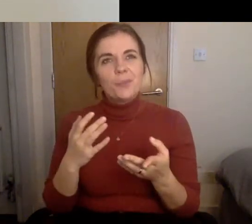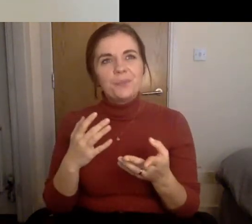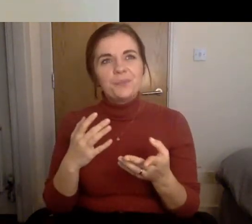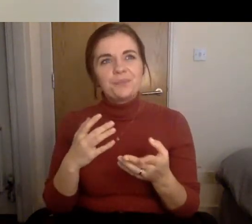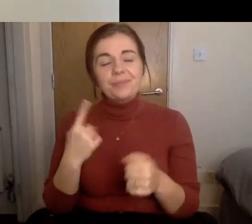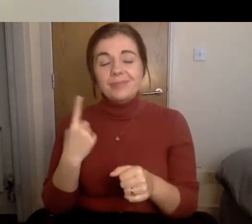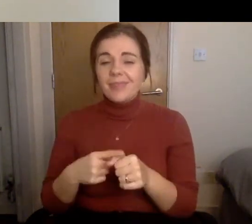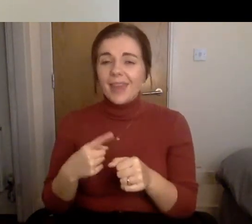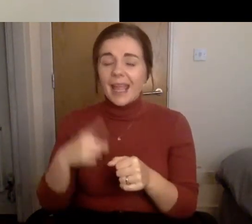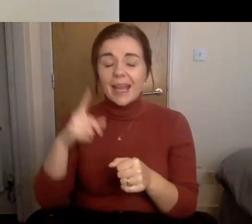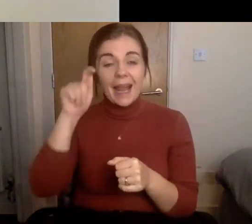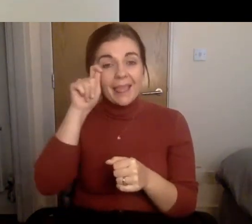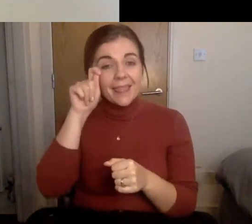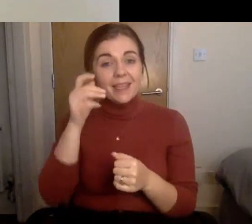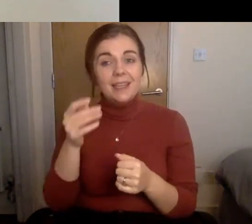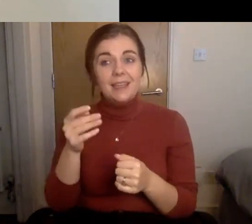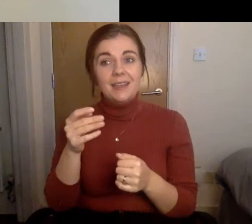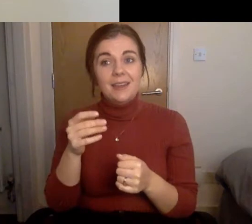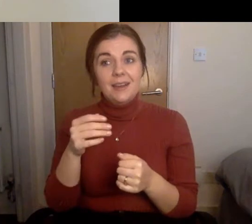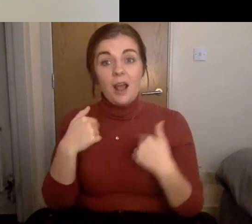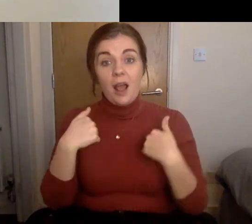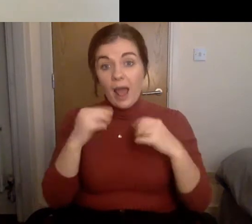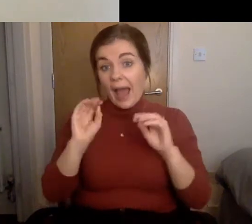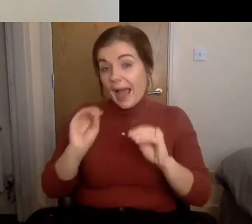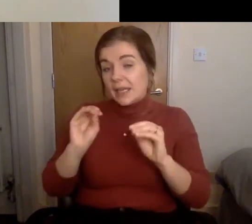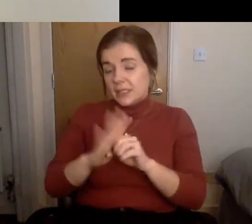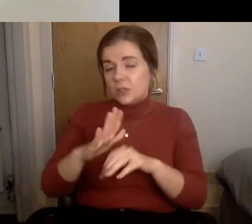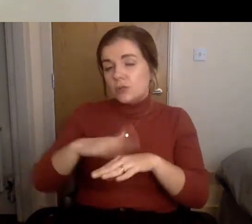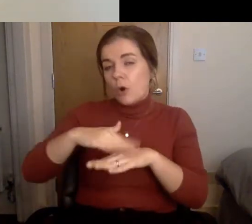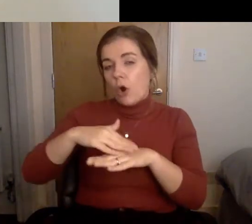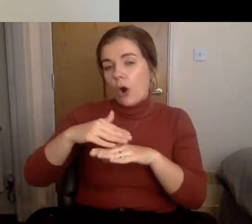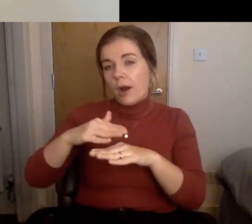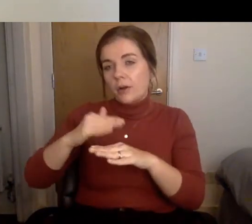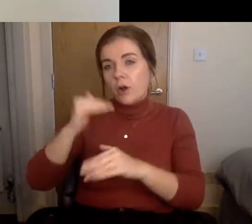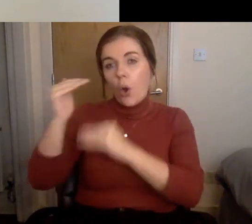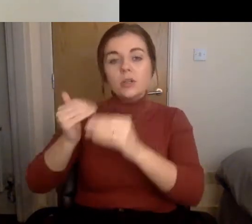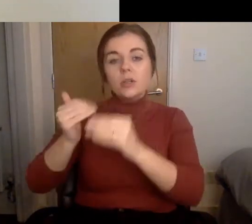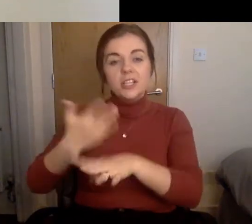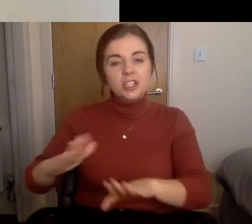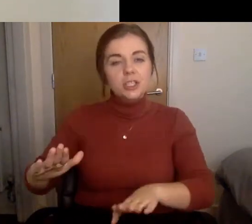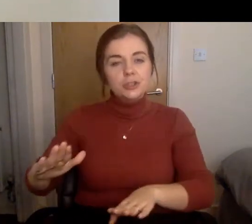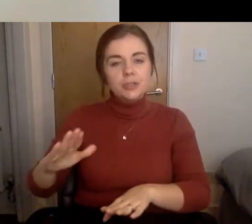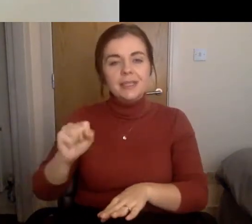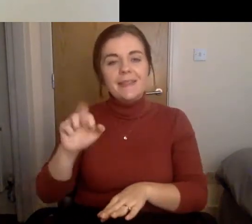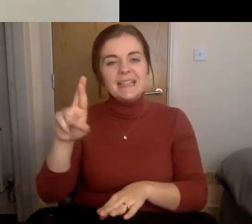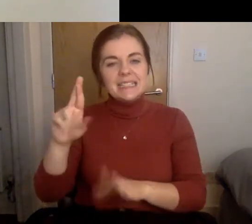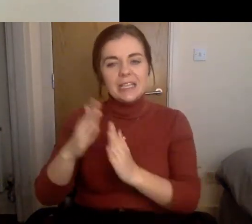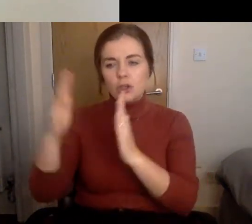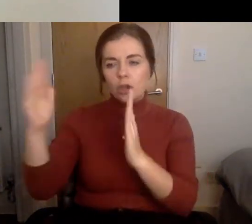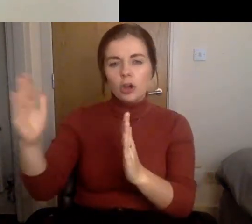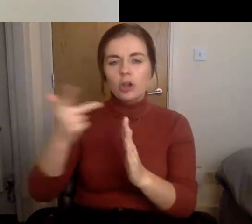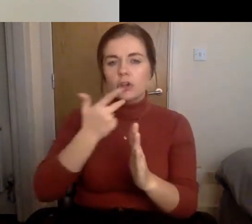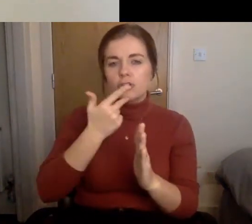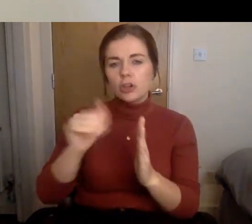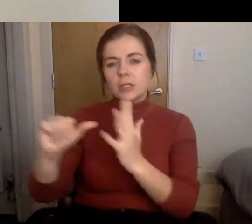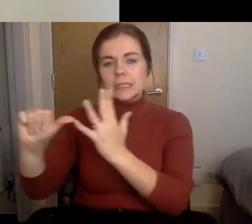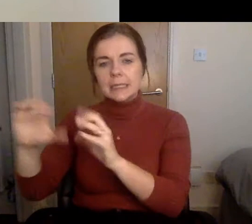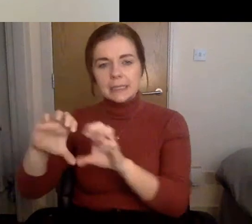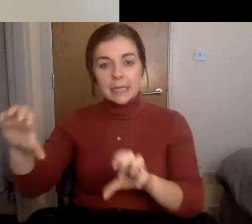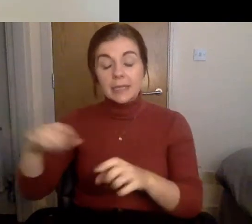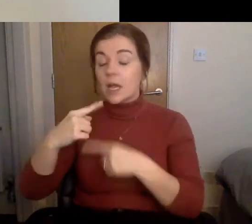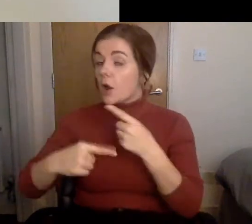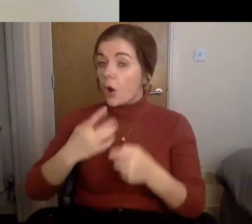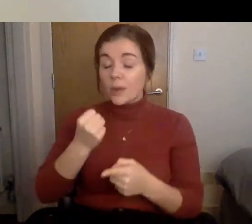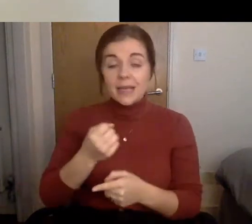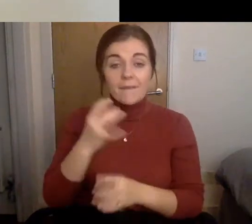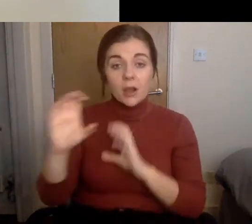perhaps particularly where I teach, in fairness, in the senior end of things, I would always have a conversation with my kids,